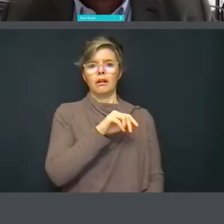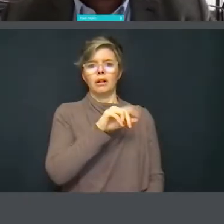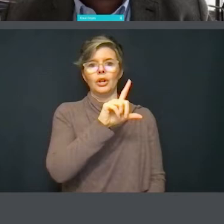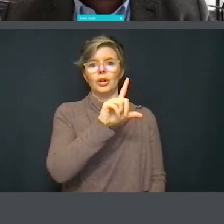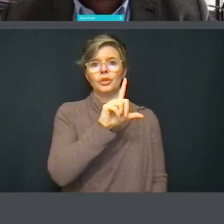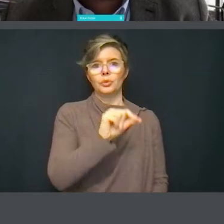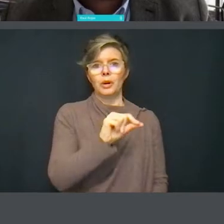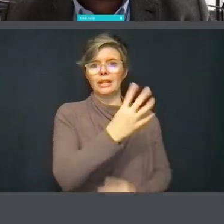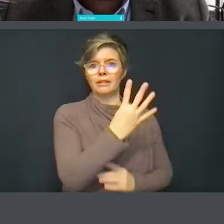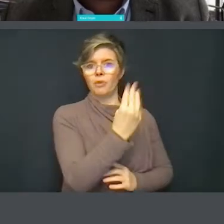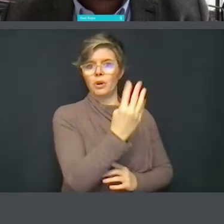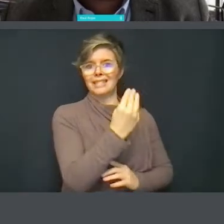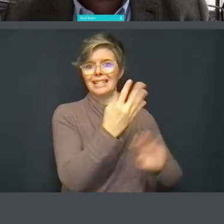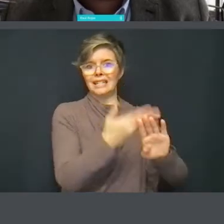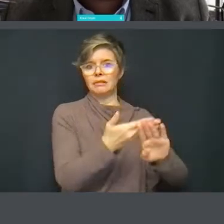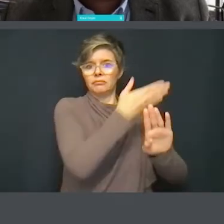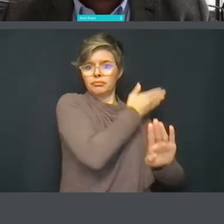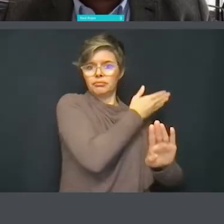populations by origin.